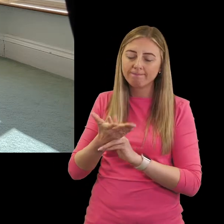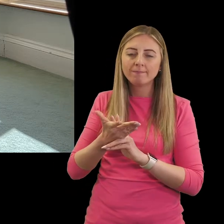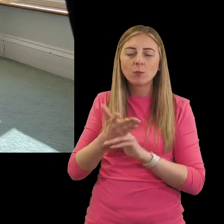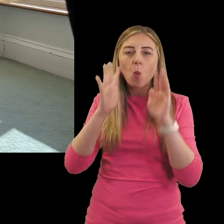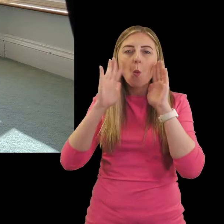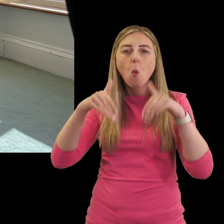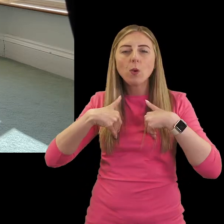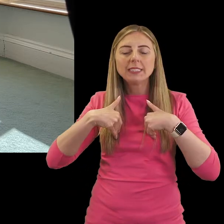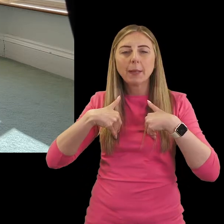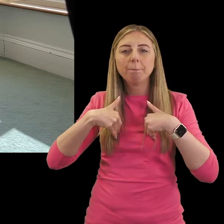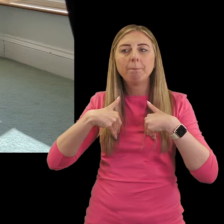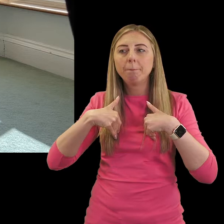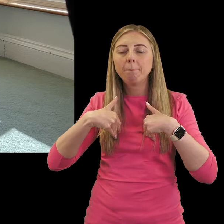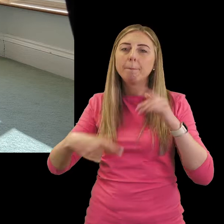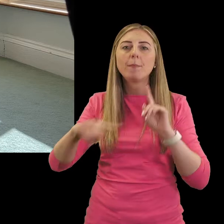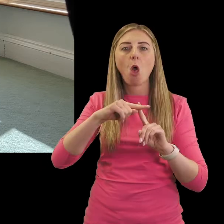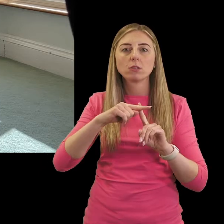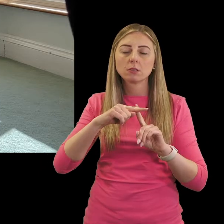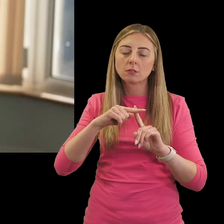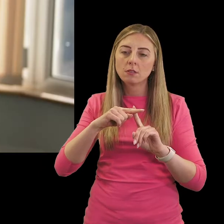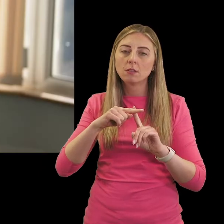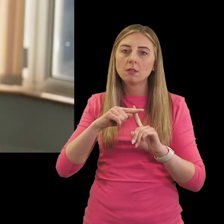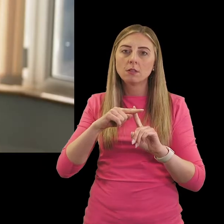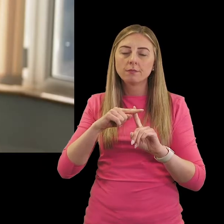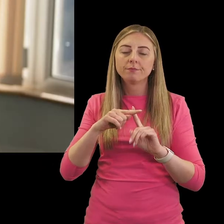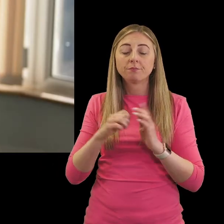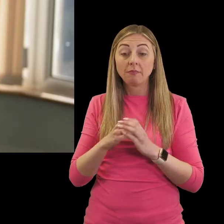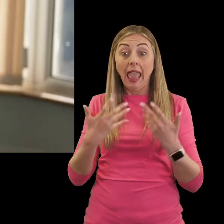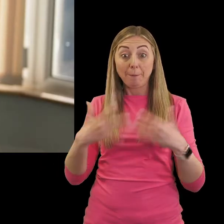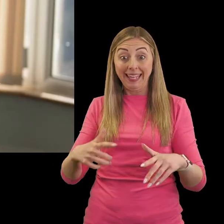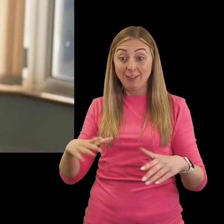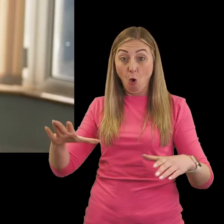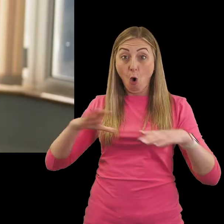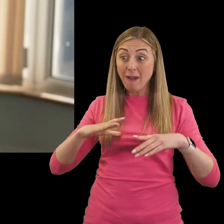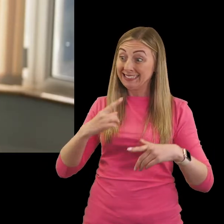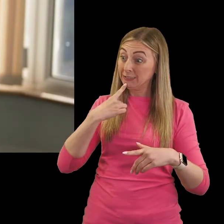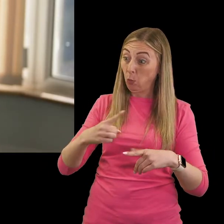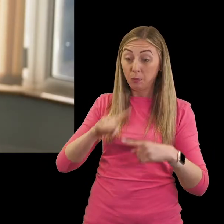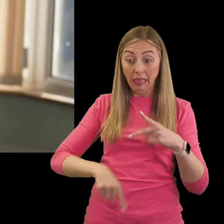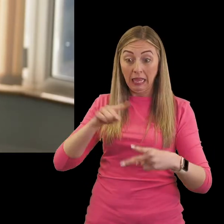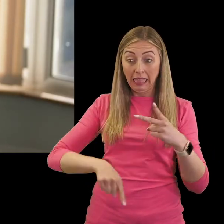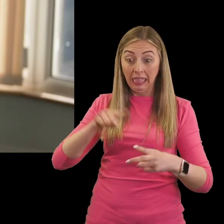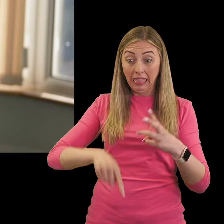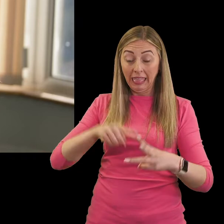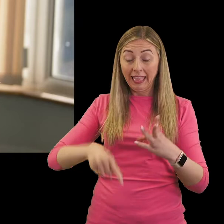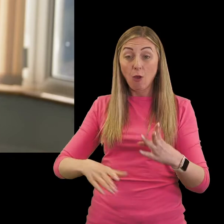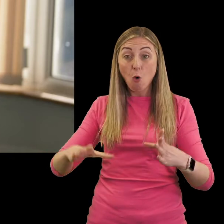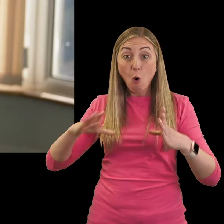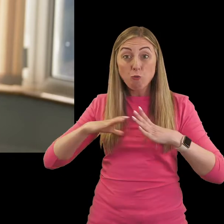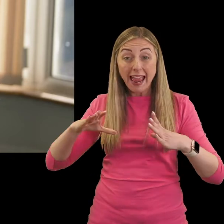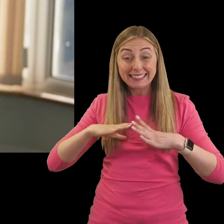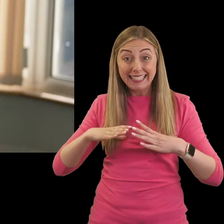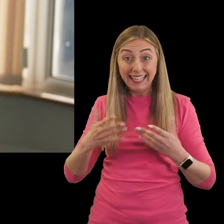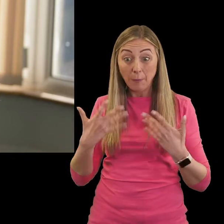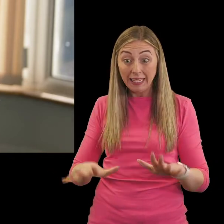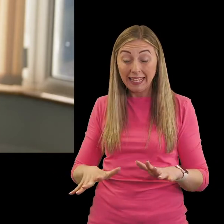to suggest what they be. I'd already suggested a lot of what Autism Plus had